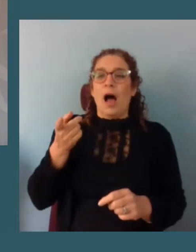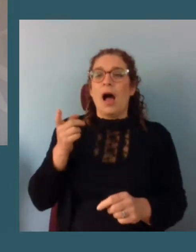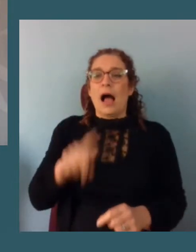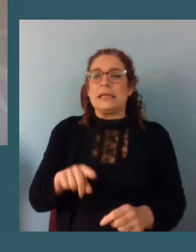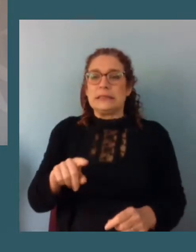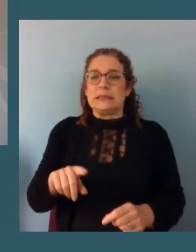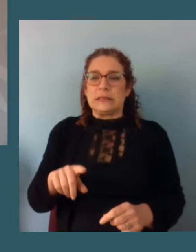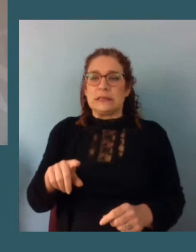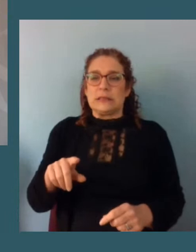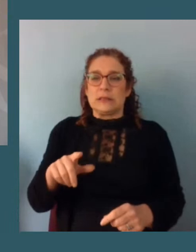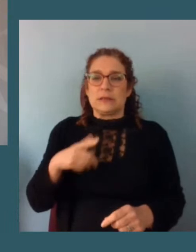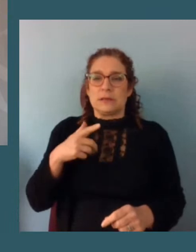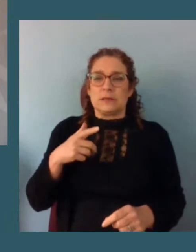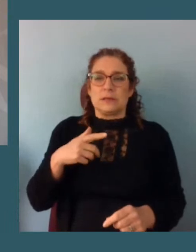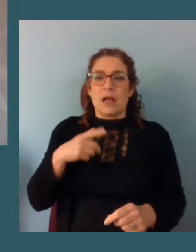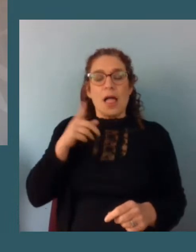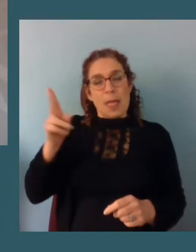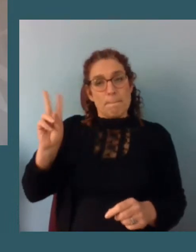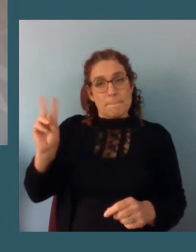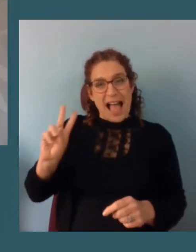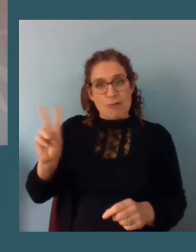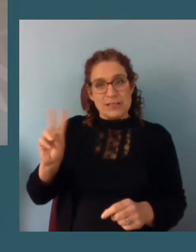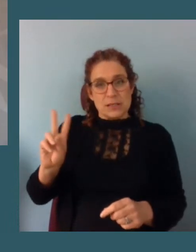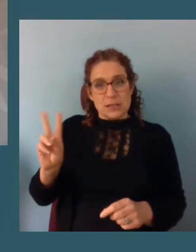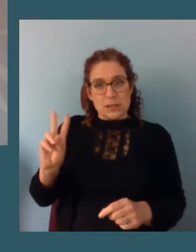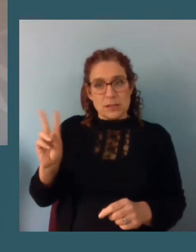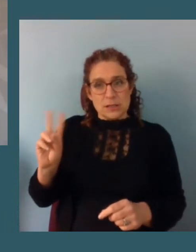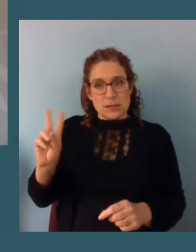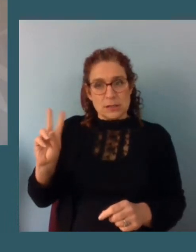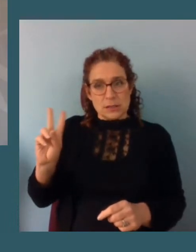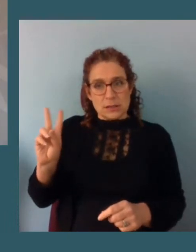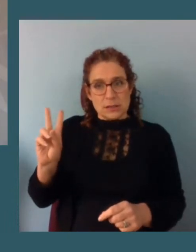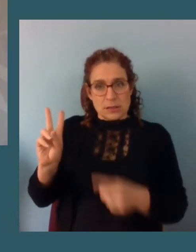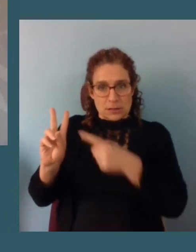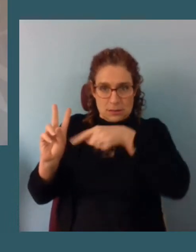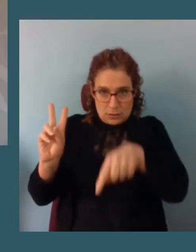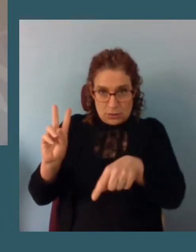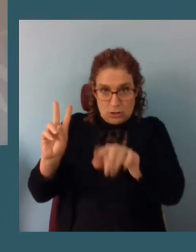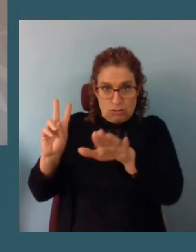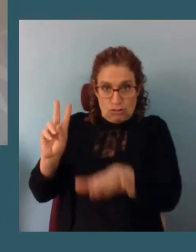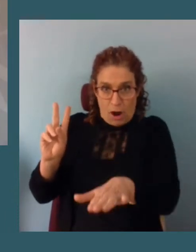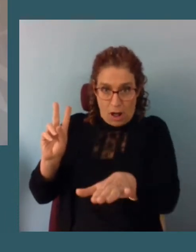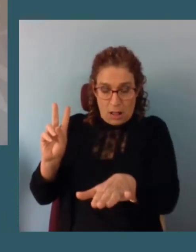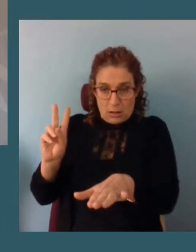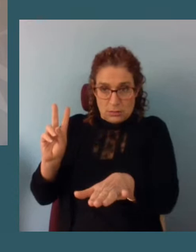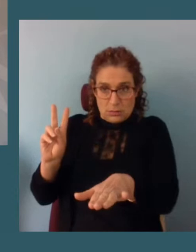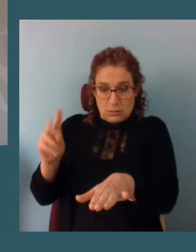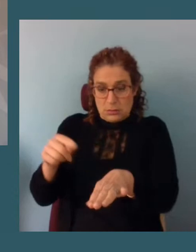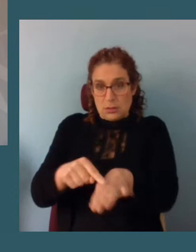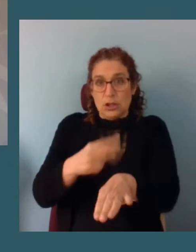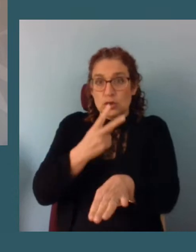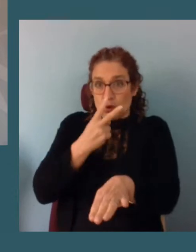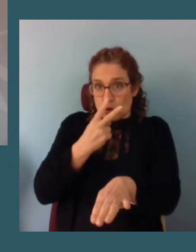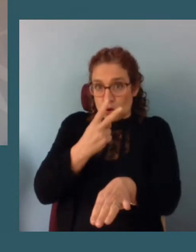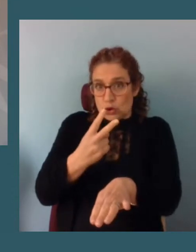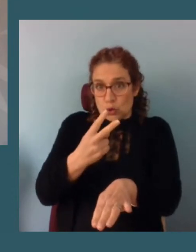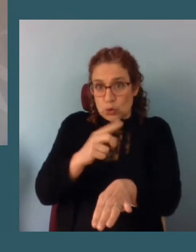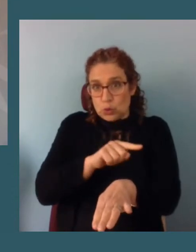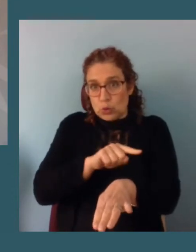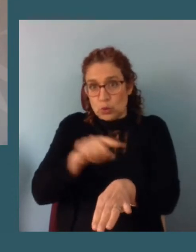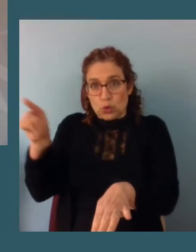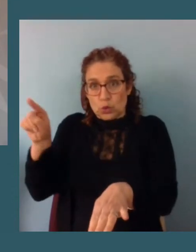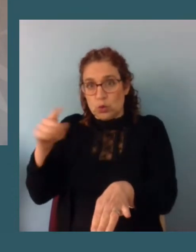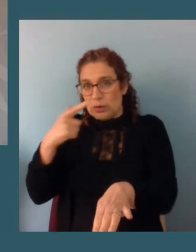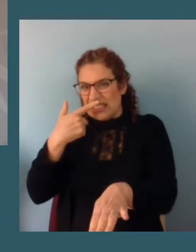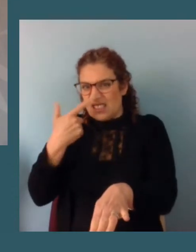We actually, the parents of the children were aged 2 to 17 years actually.